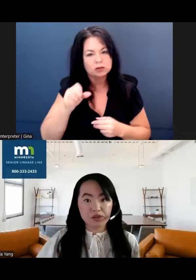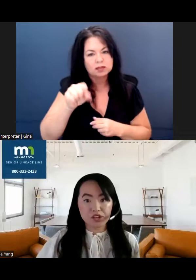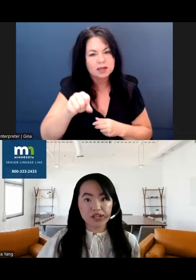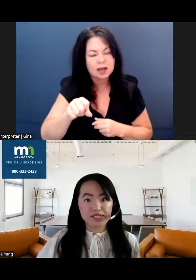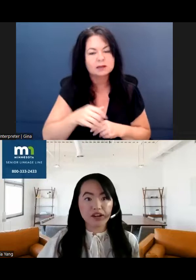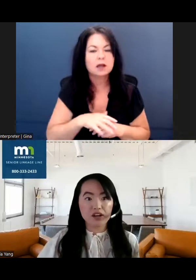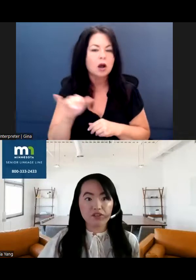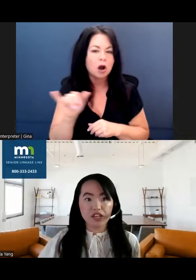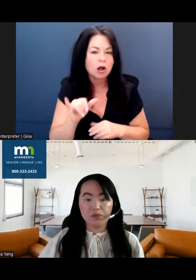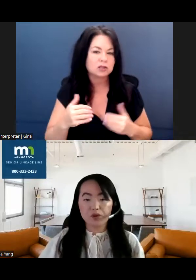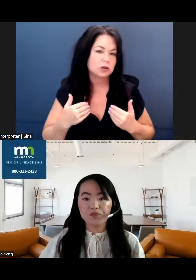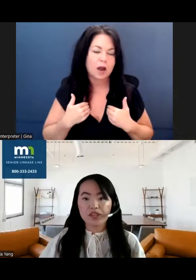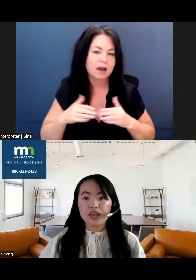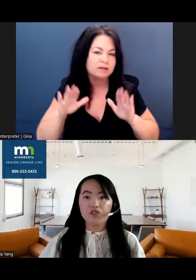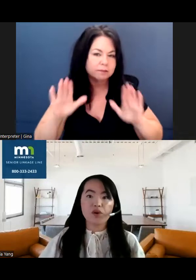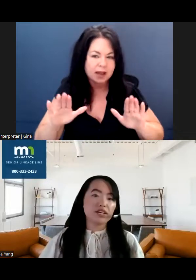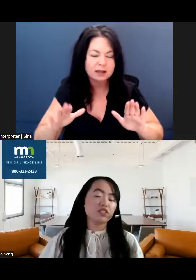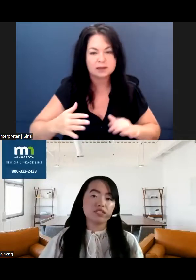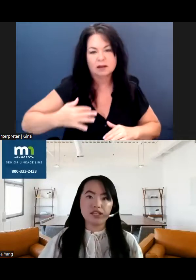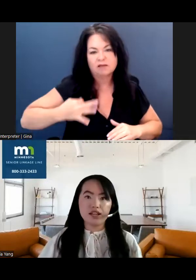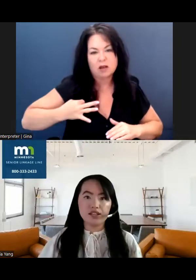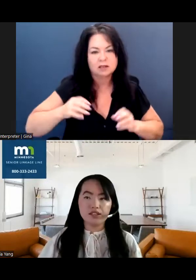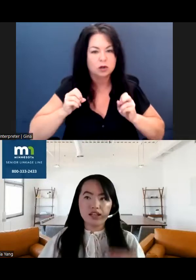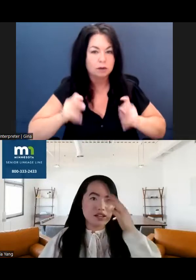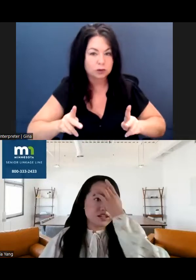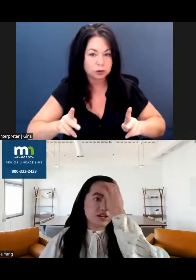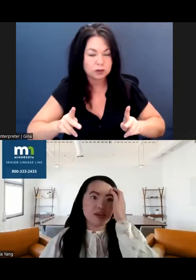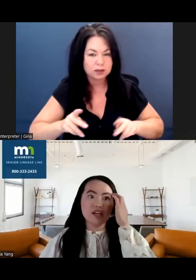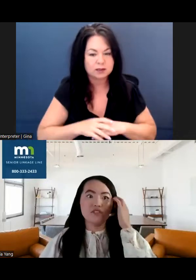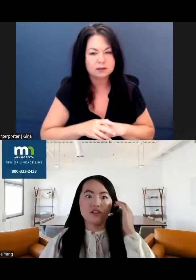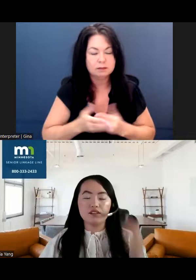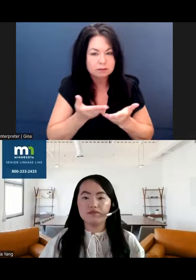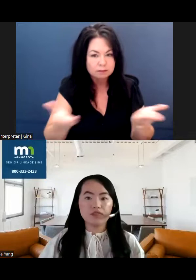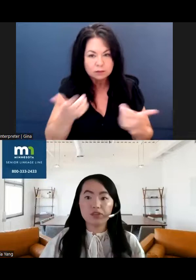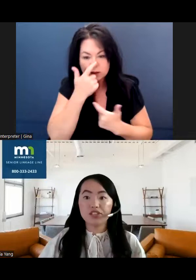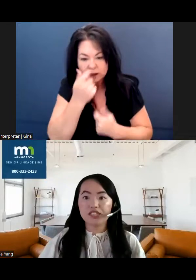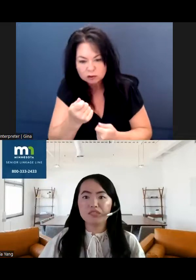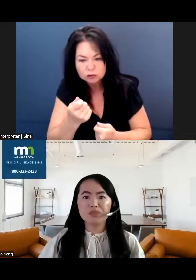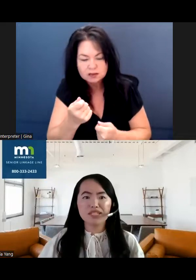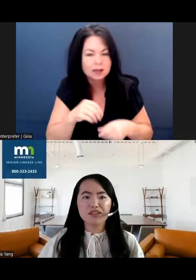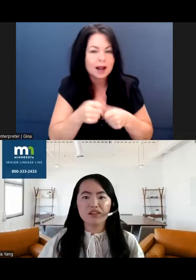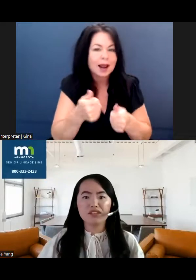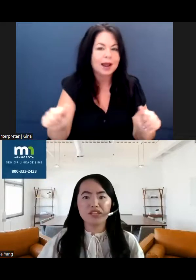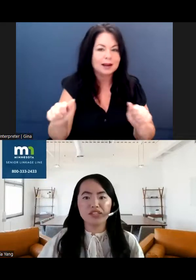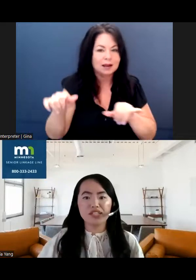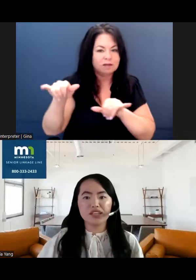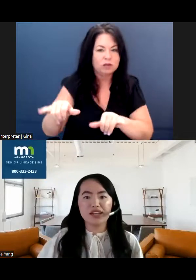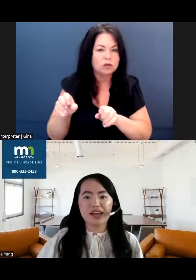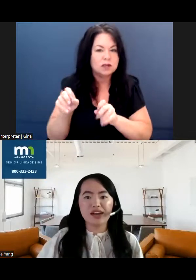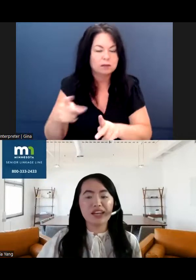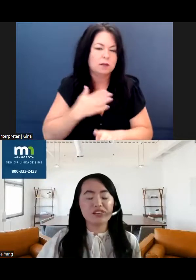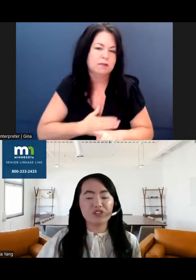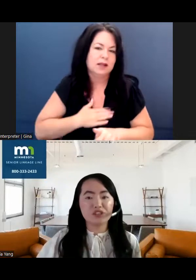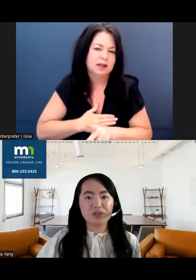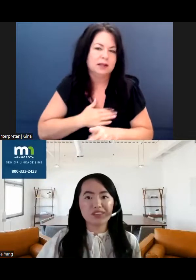volunteering opportunities that are available. If you are interested in any of the opportunities, please call the Senior LinkAge LineAge